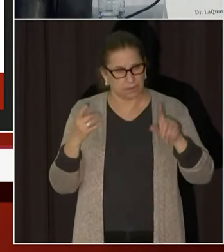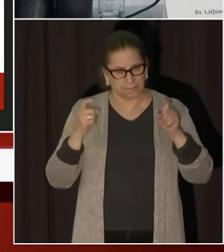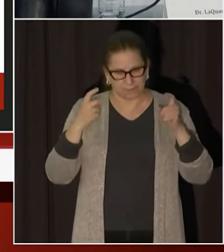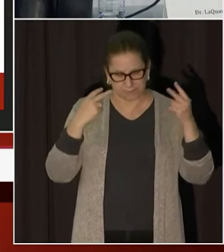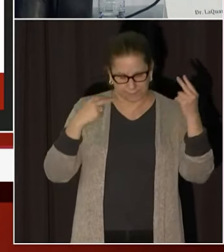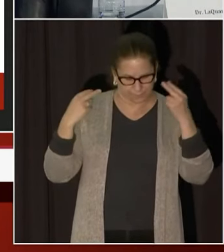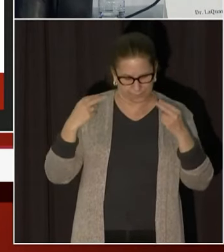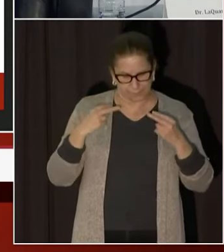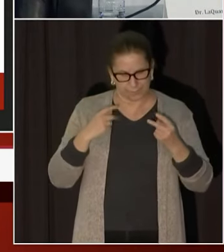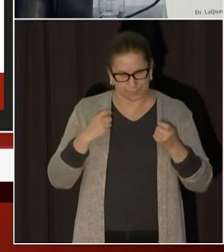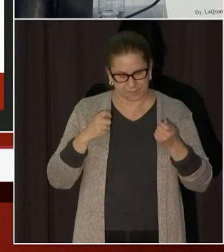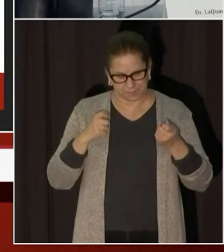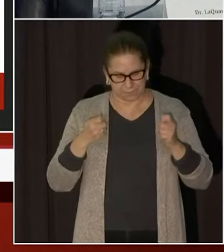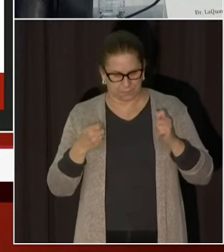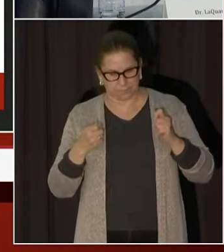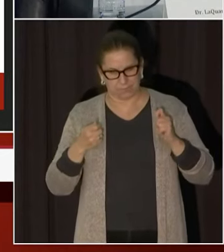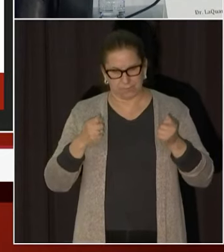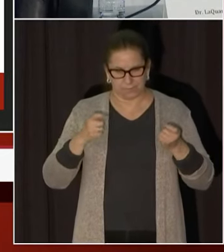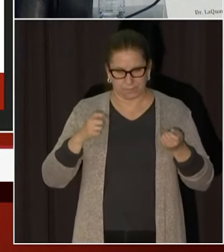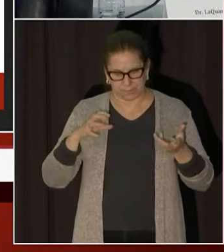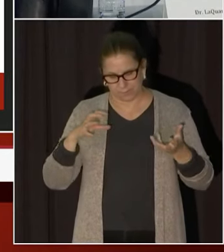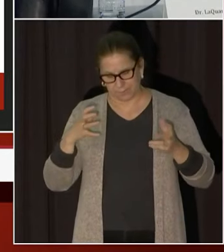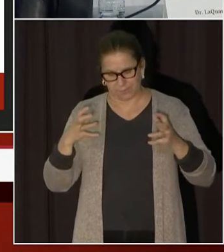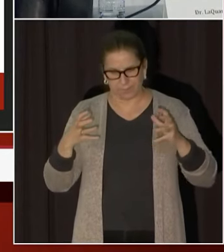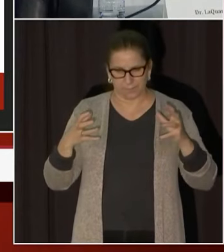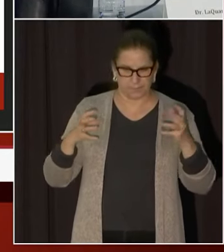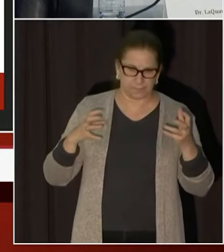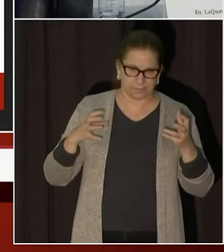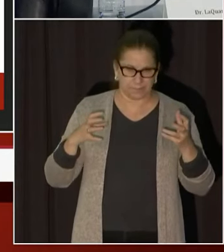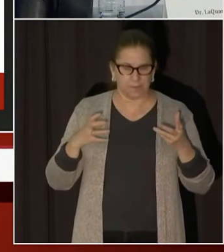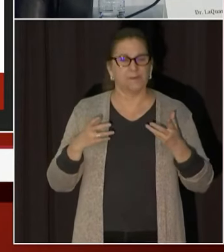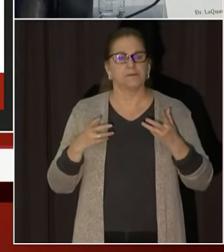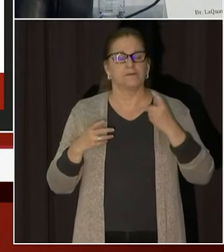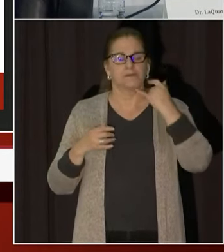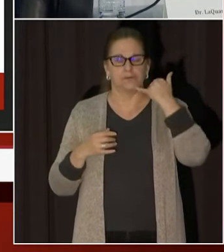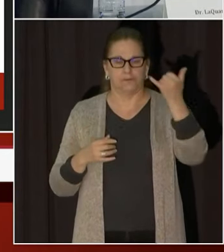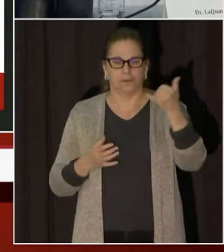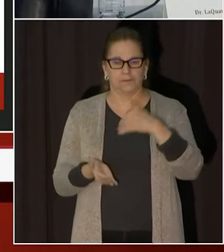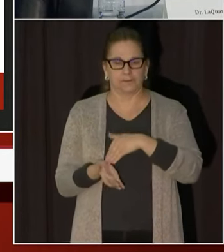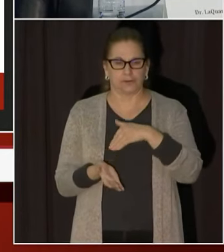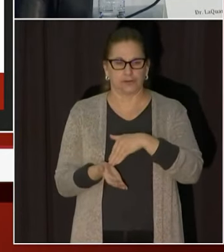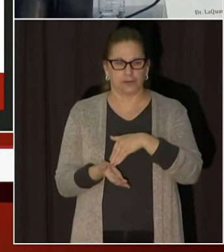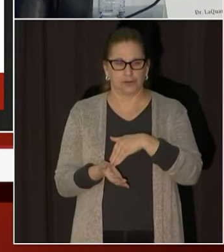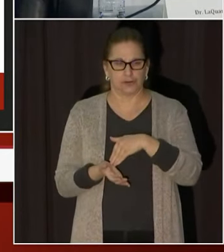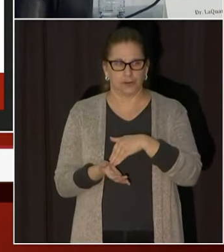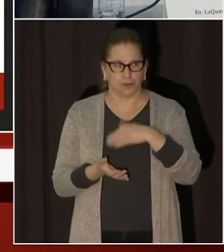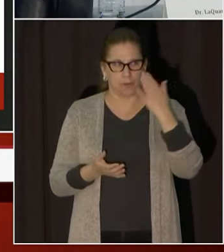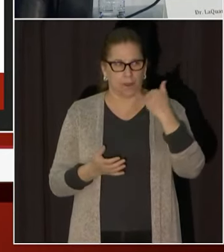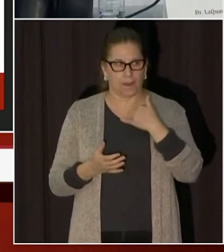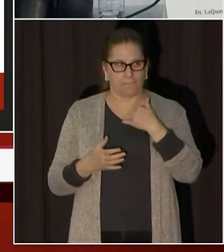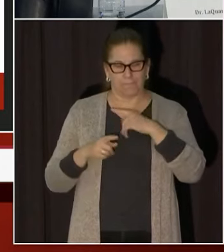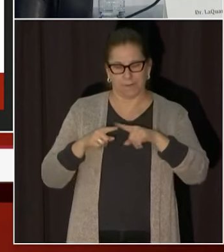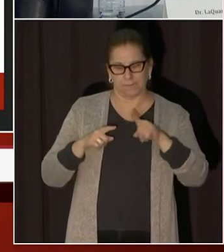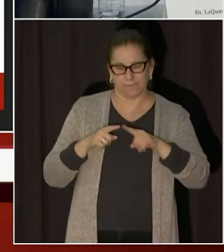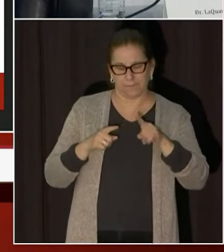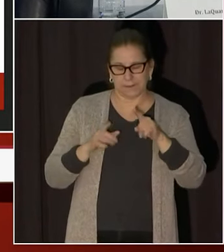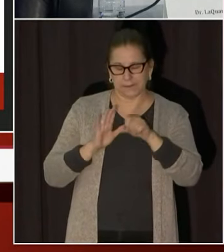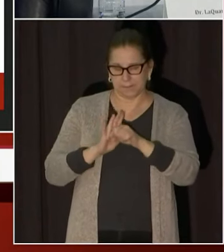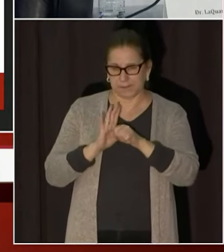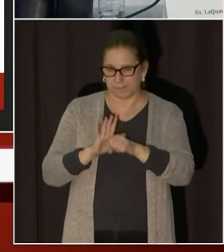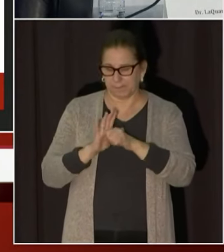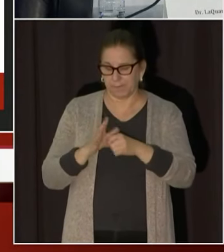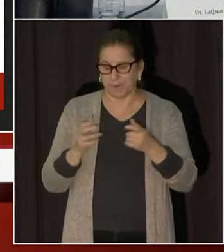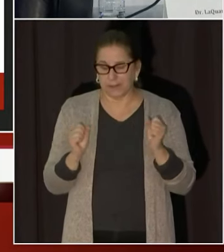and reach out to their healthcare provider if they have any of these symptoms that are on this list, and to take them